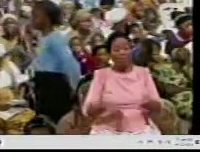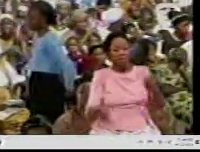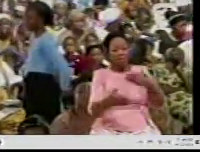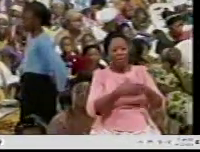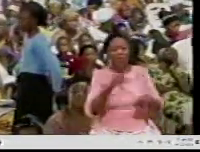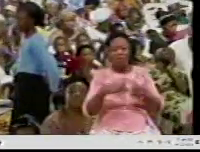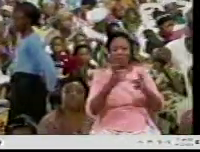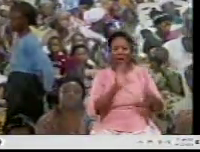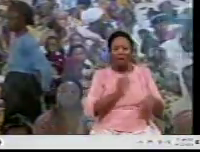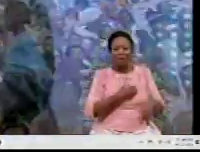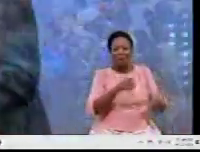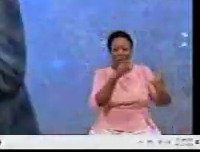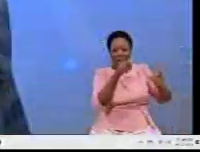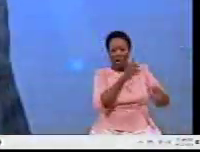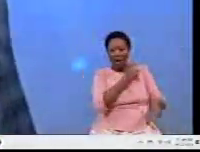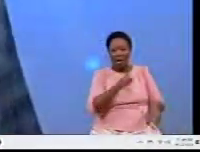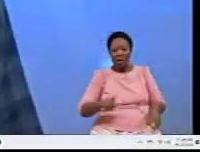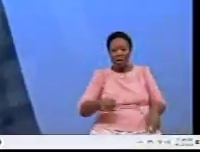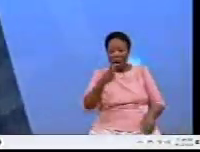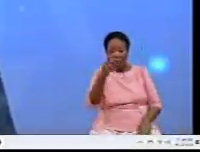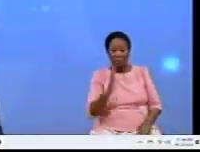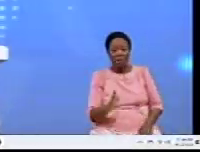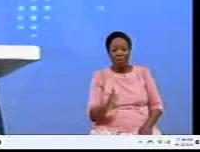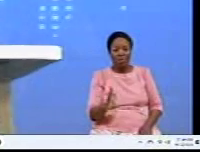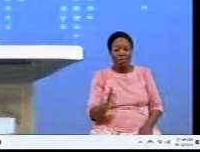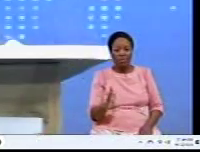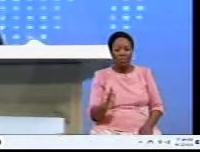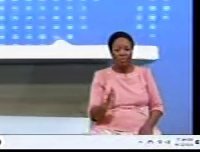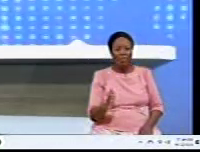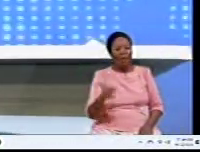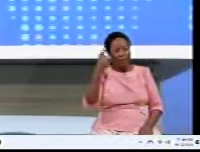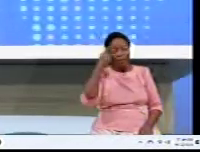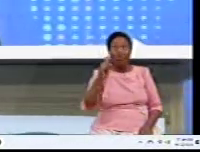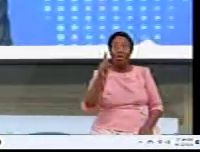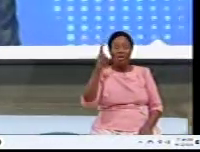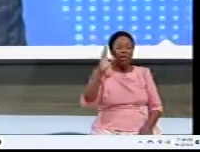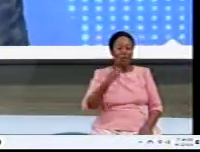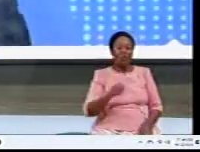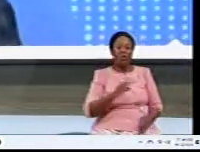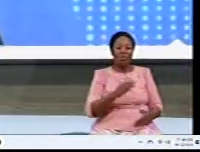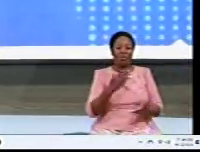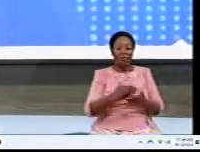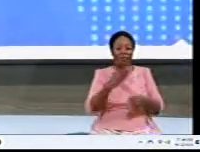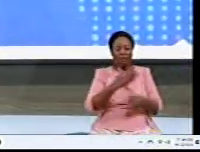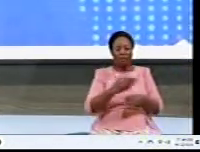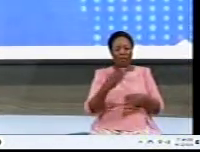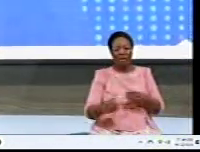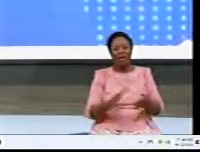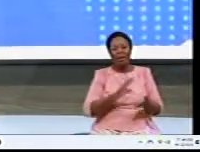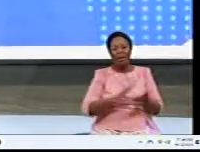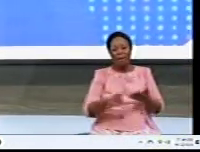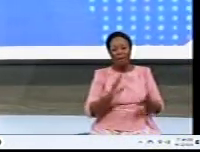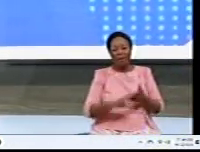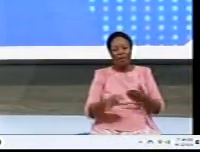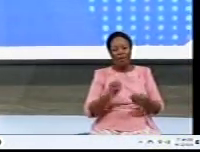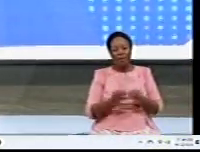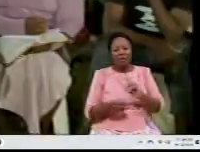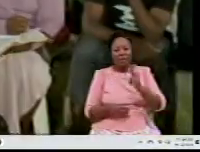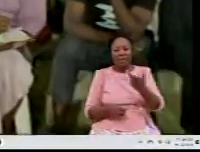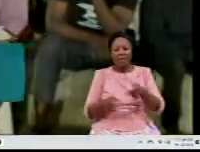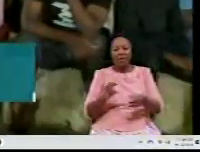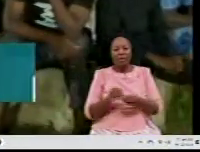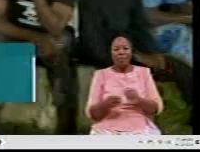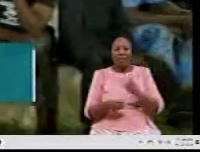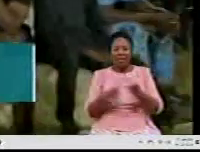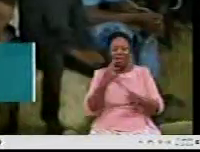God, for he will abundantly pardon. We're coming to number three. Number three is the